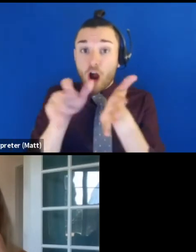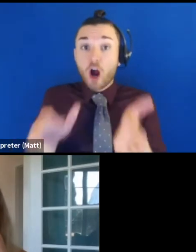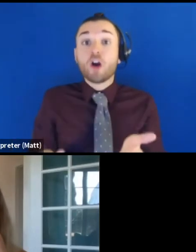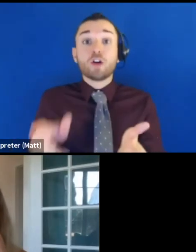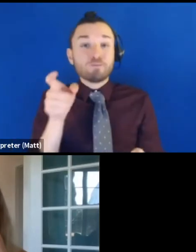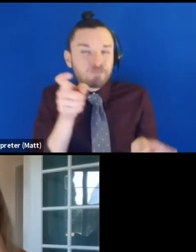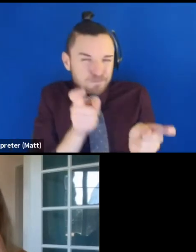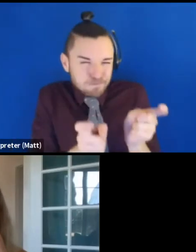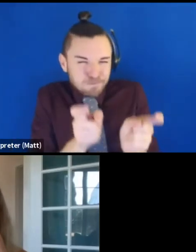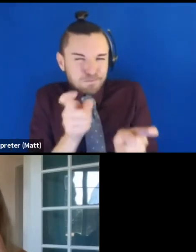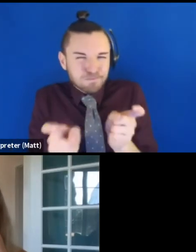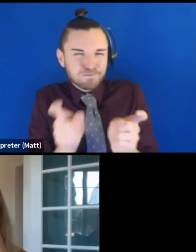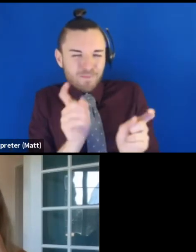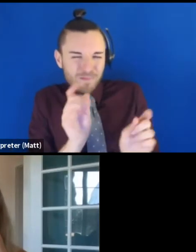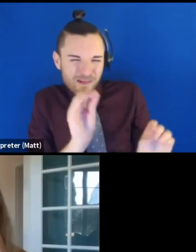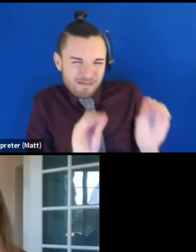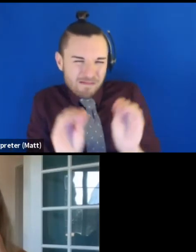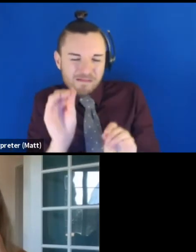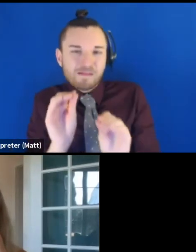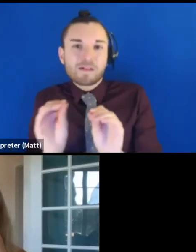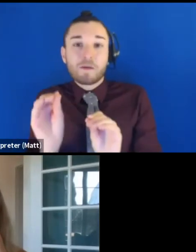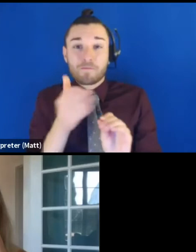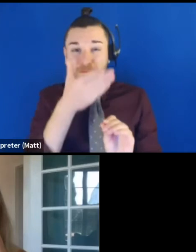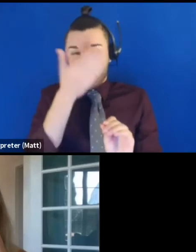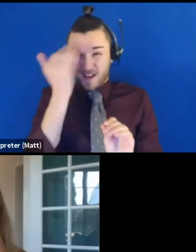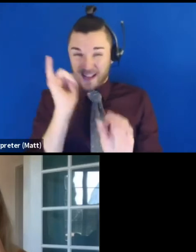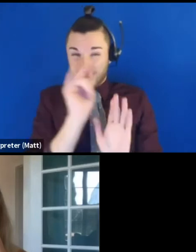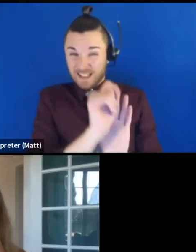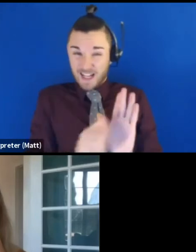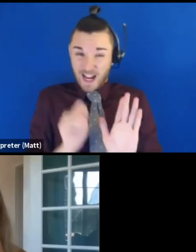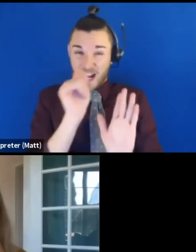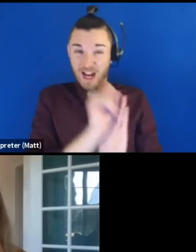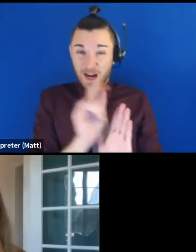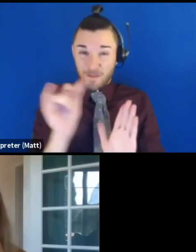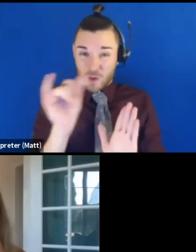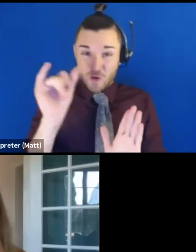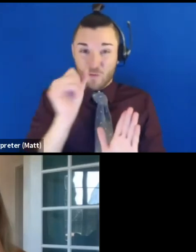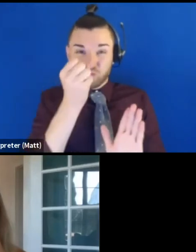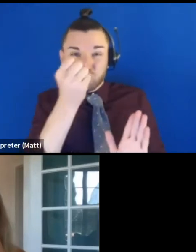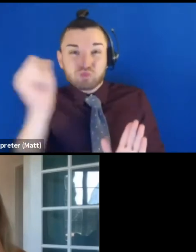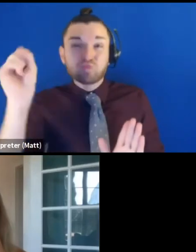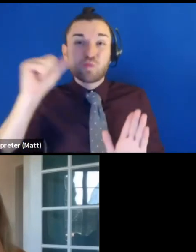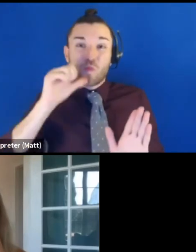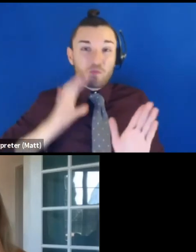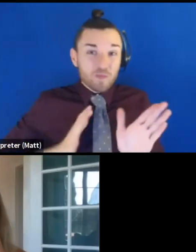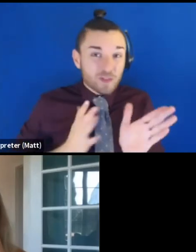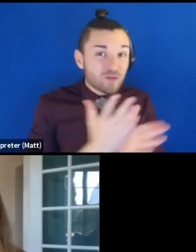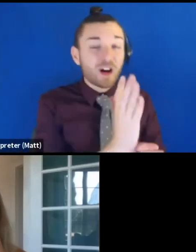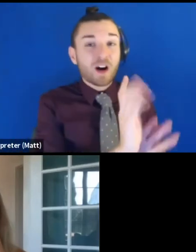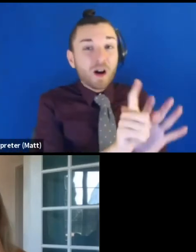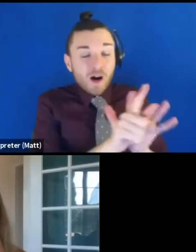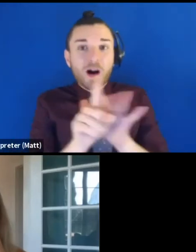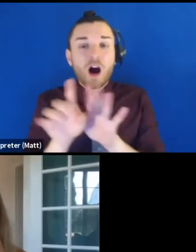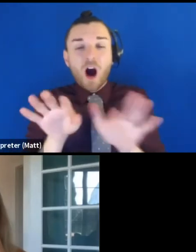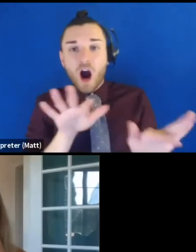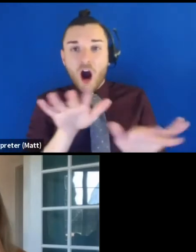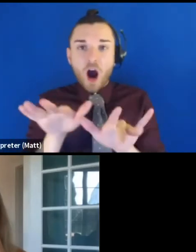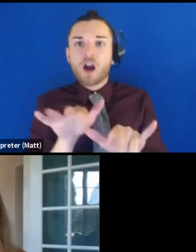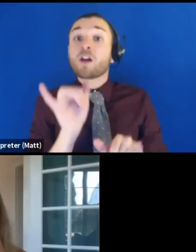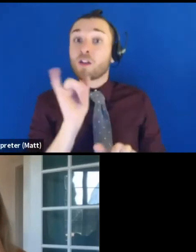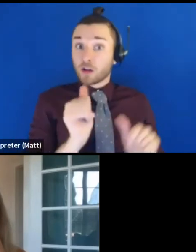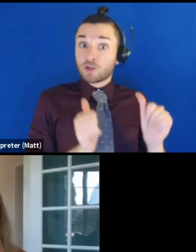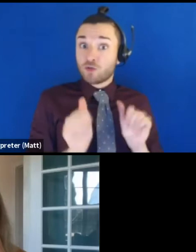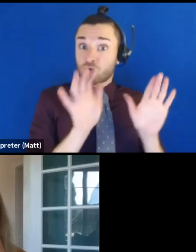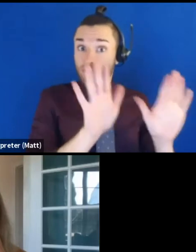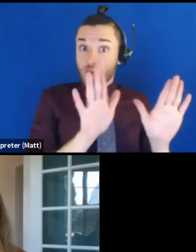the show were very affected by feminism at the time, and they brought that into the writer's room. So that's a great, it's a great show, but it's also a great text